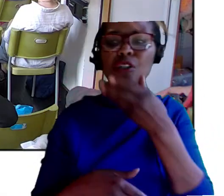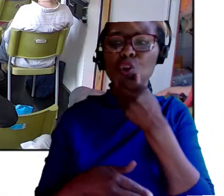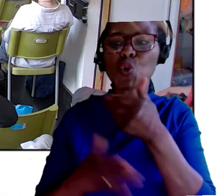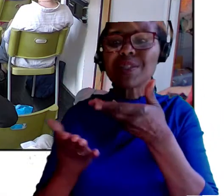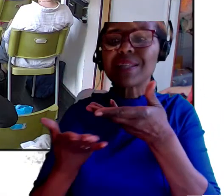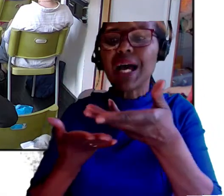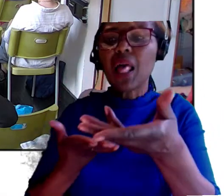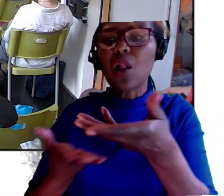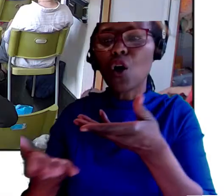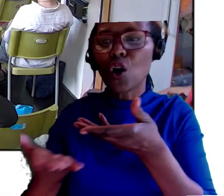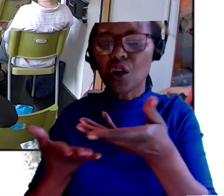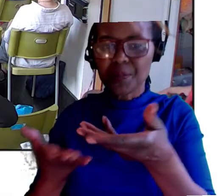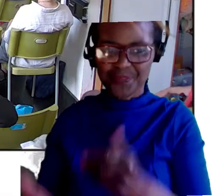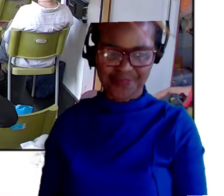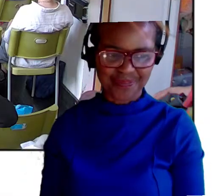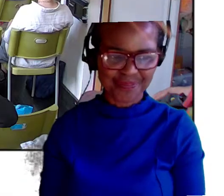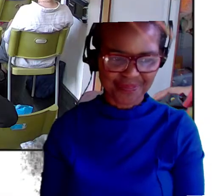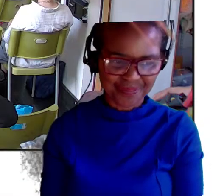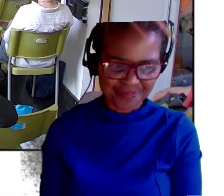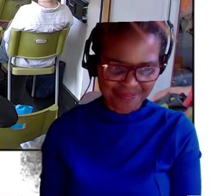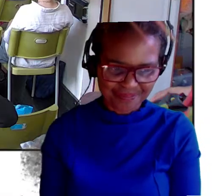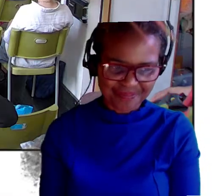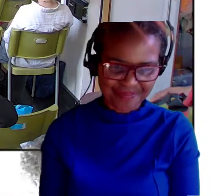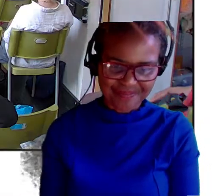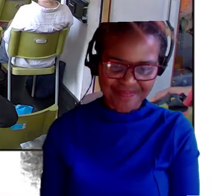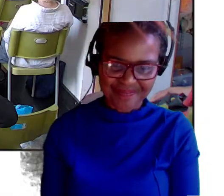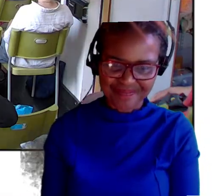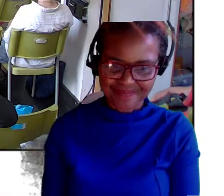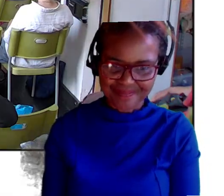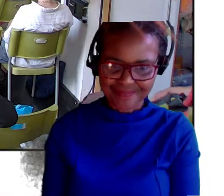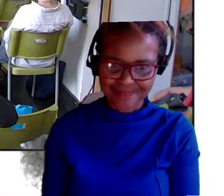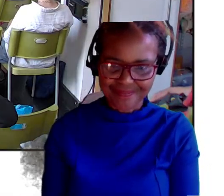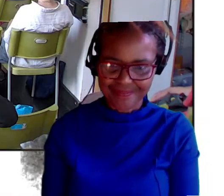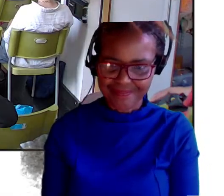Anybody else? Oh, we've got one online.